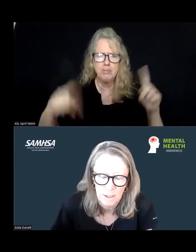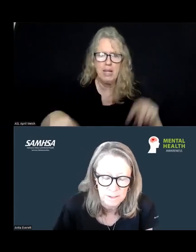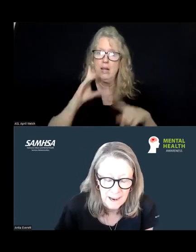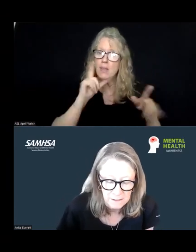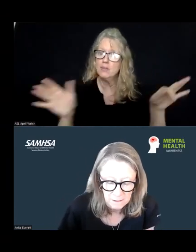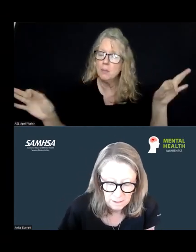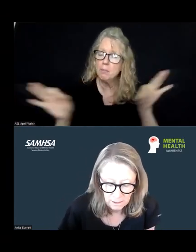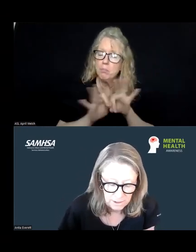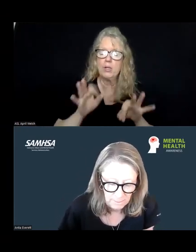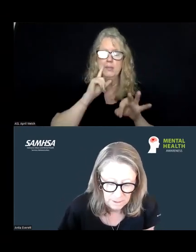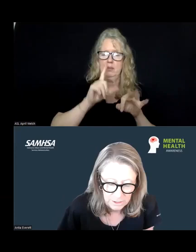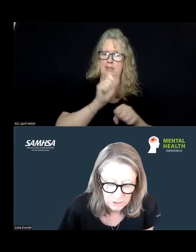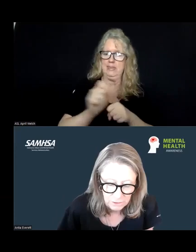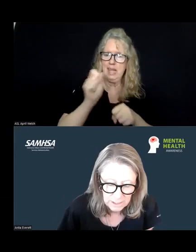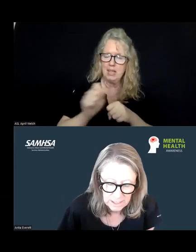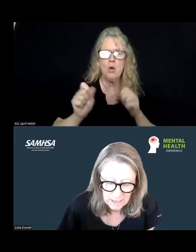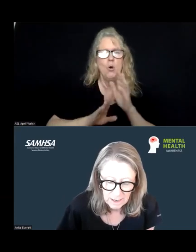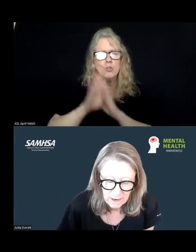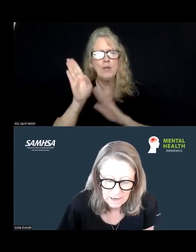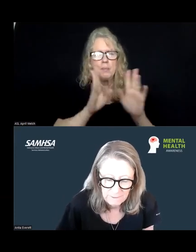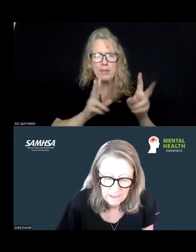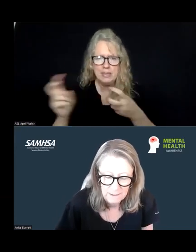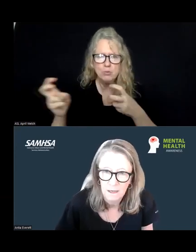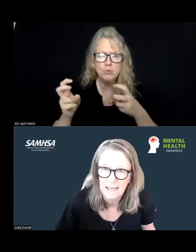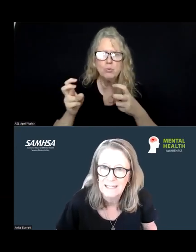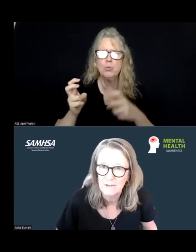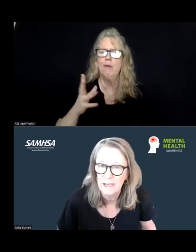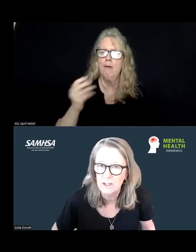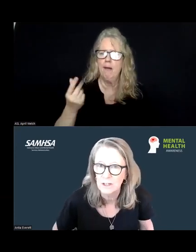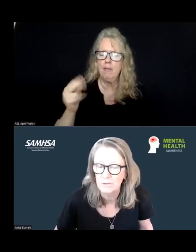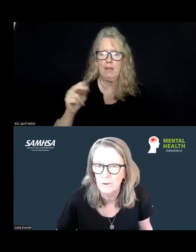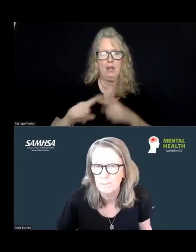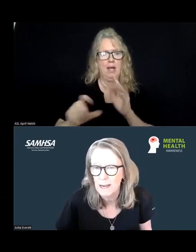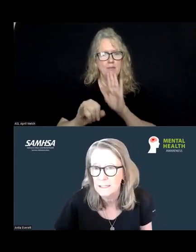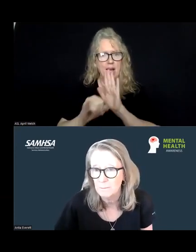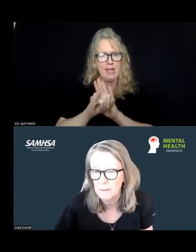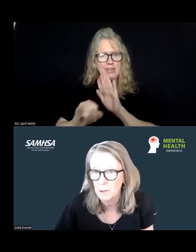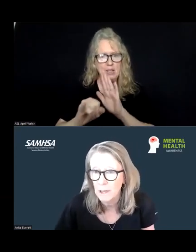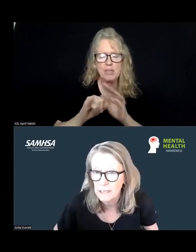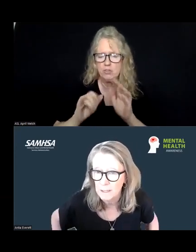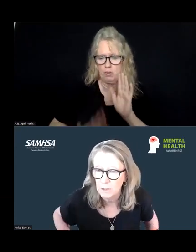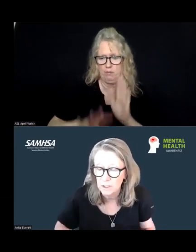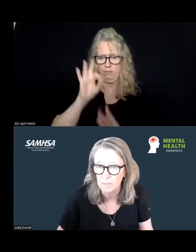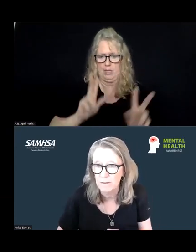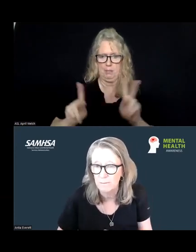important developmental task or developmental issue. And then identification of finding people like me, which can